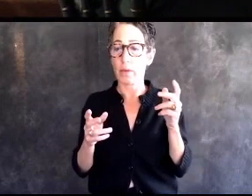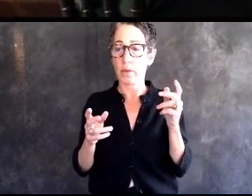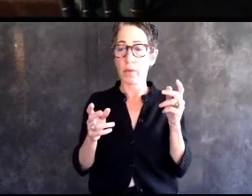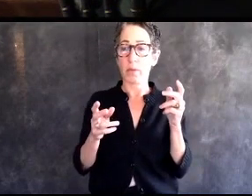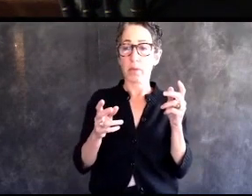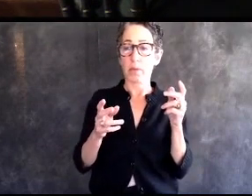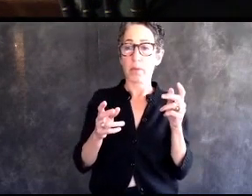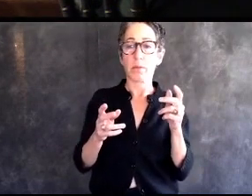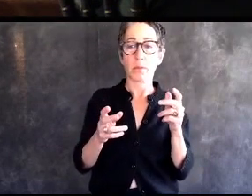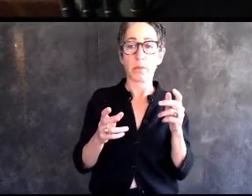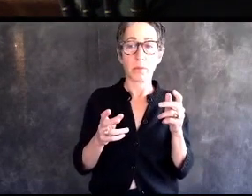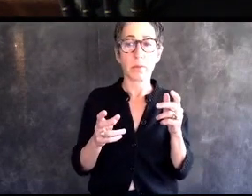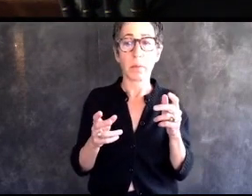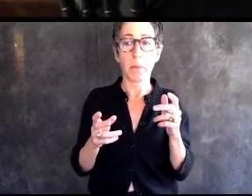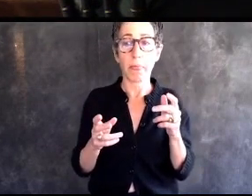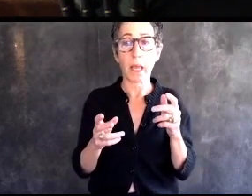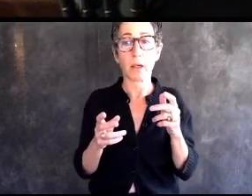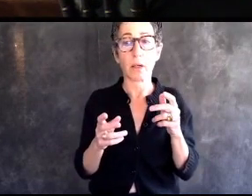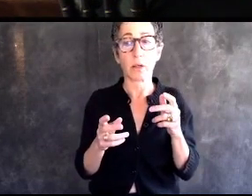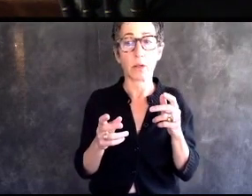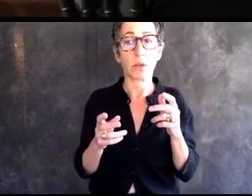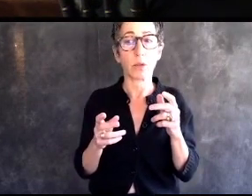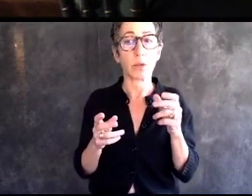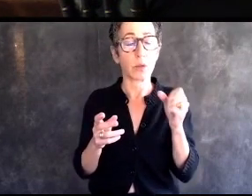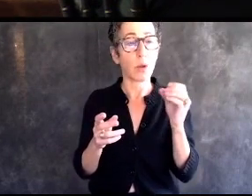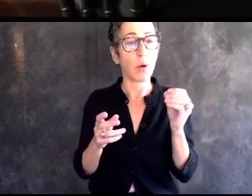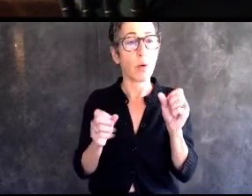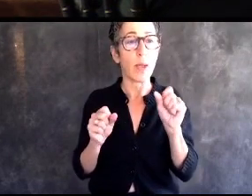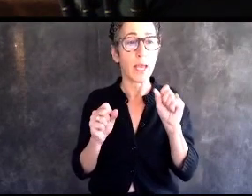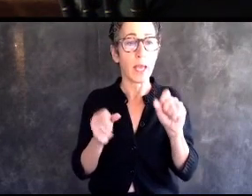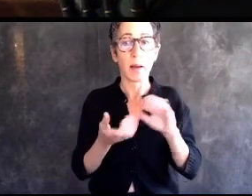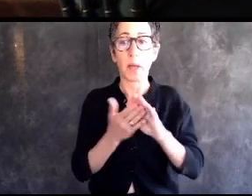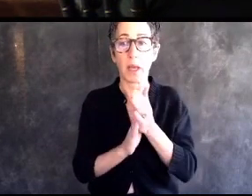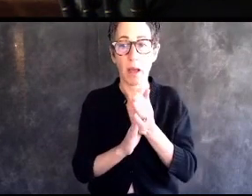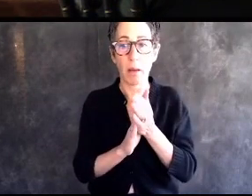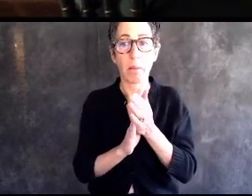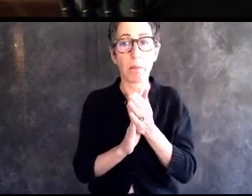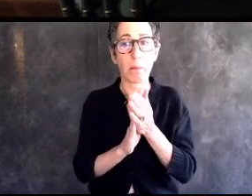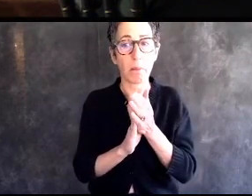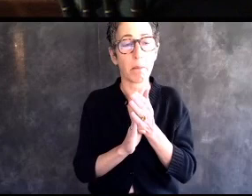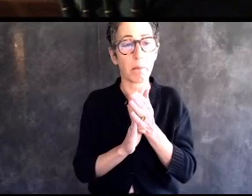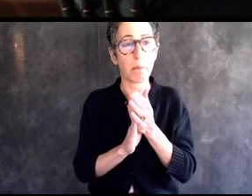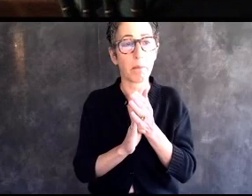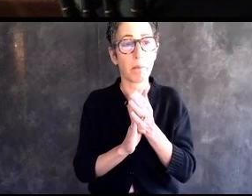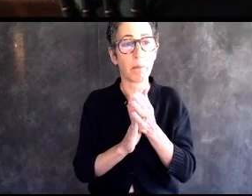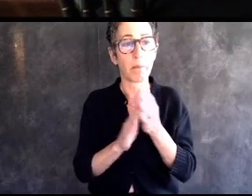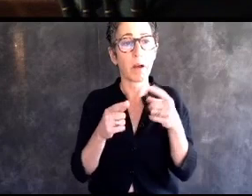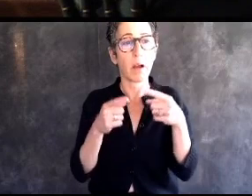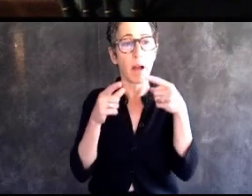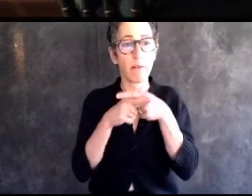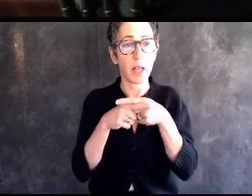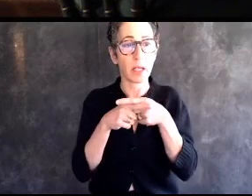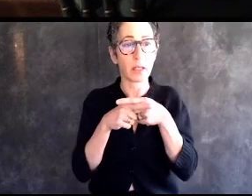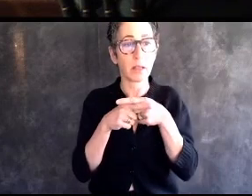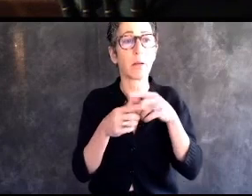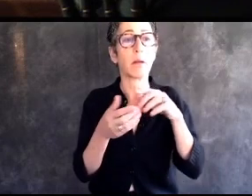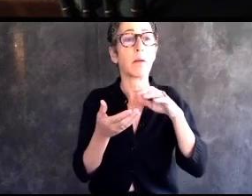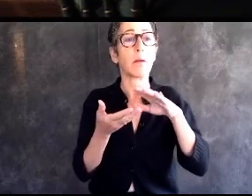so that over time we can become a place where conflicts is always turned into co-creation and